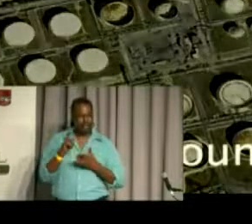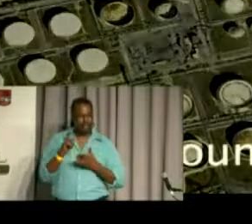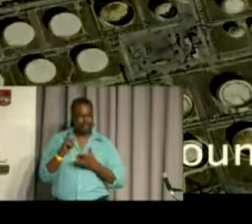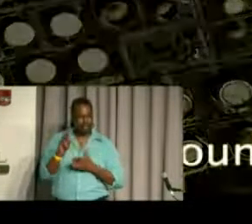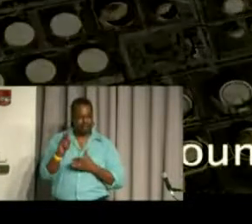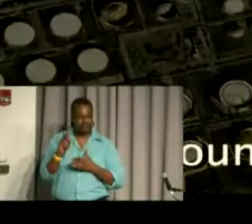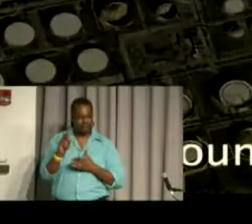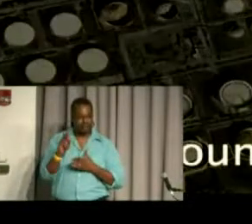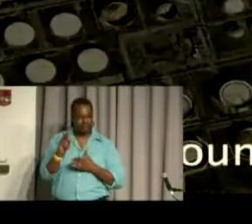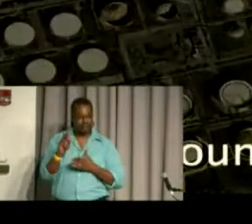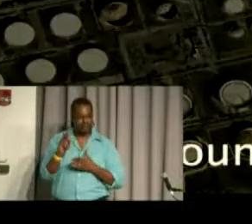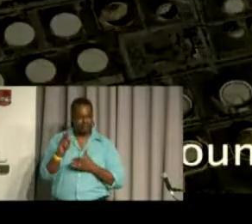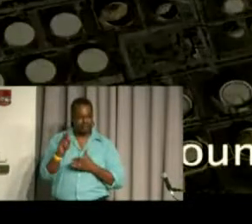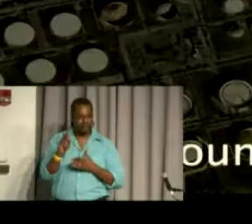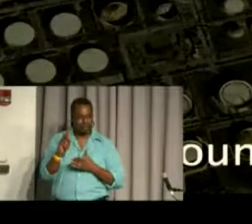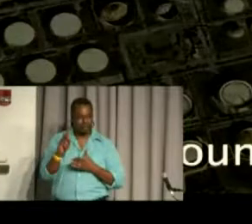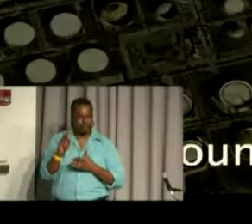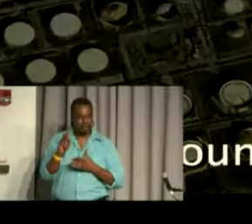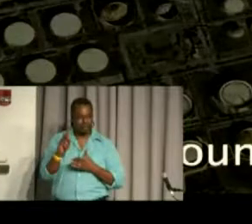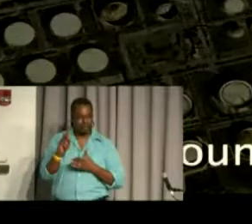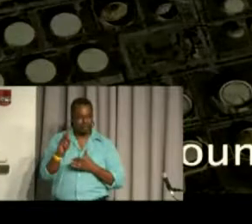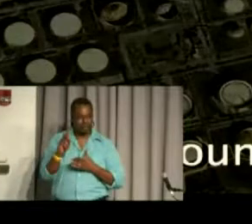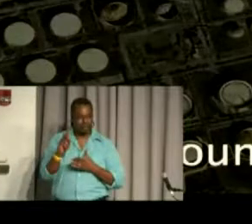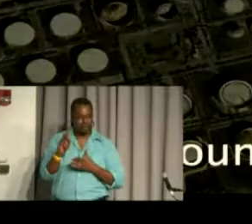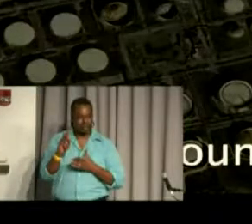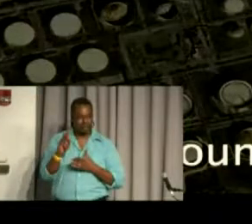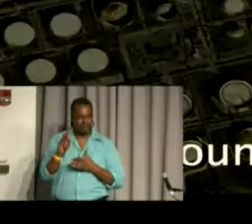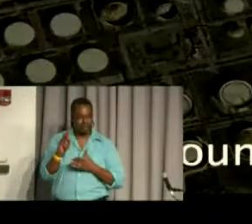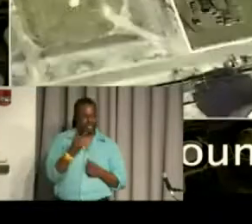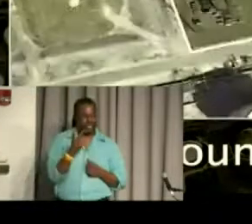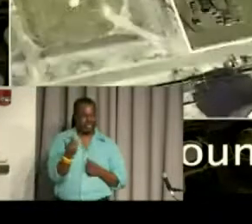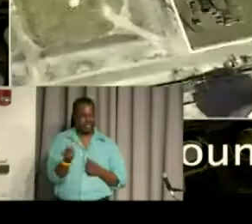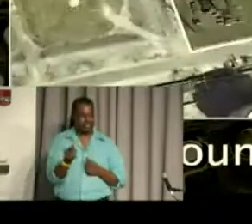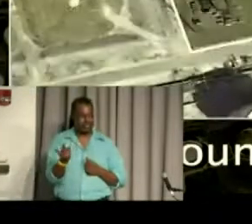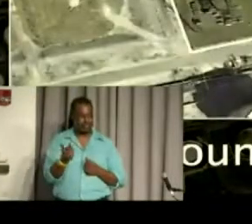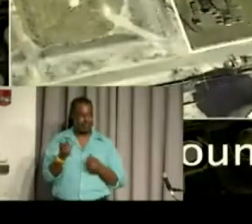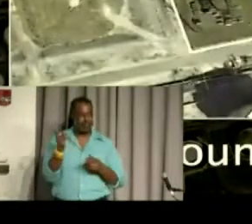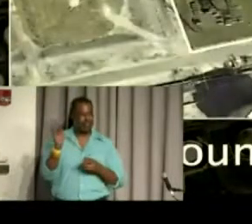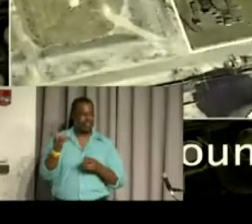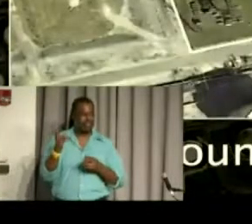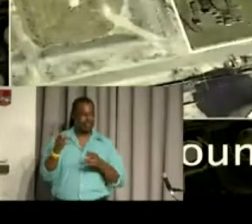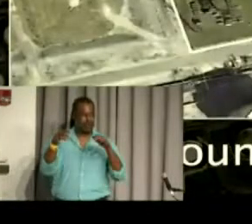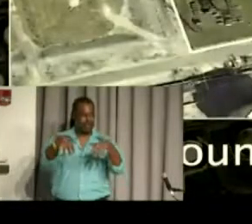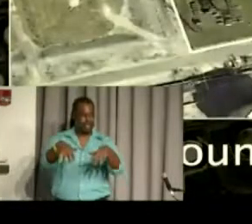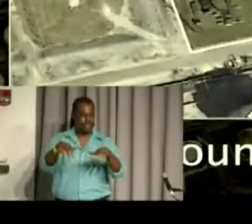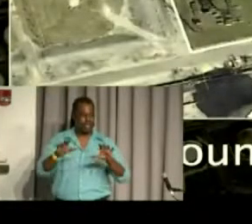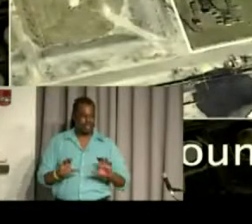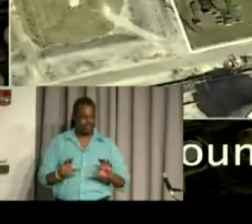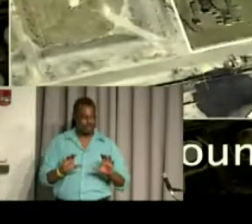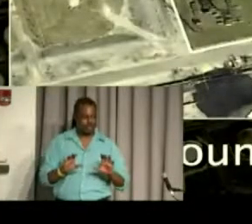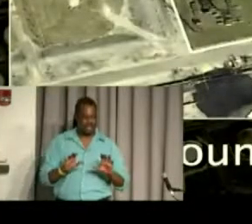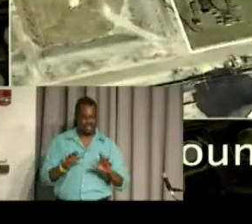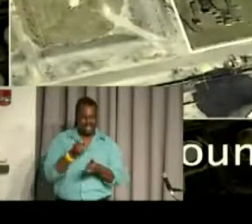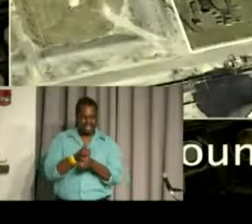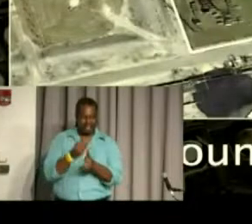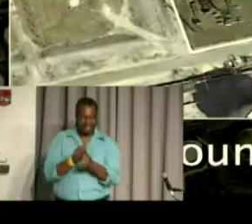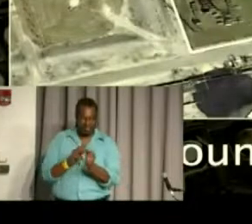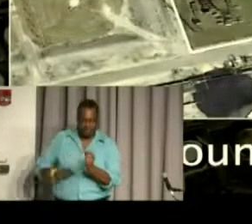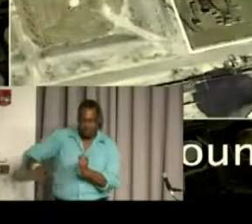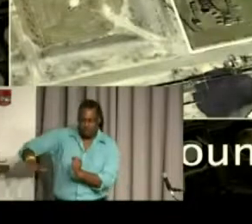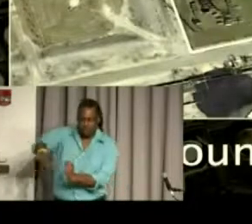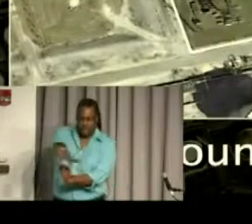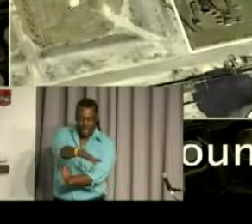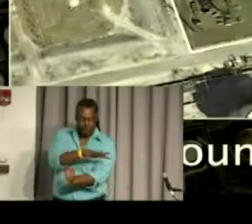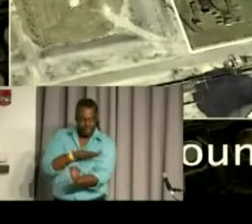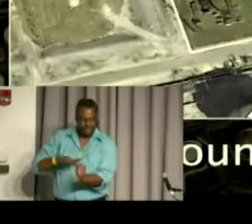of residents. We can see that these 2 historic cemeteries are themselves surrounded by industry, and that